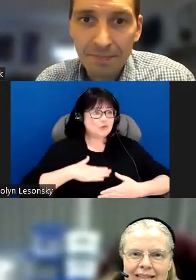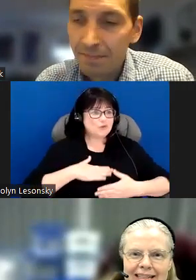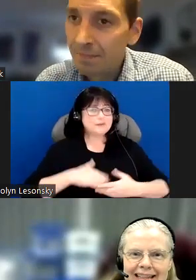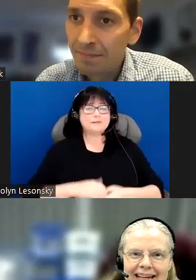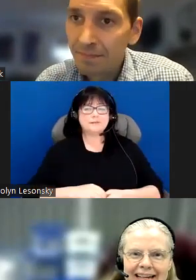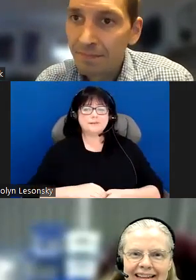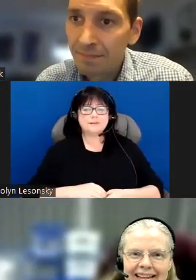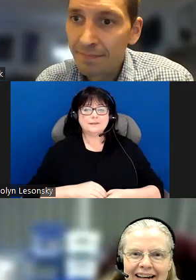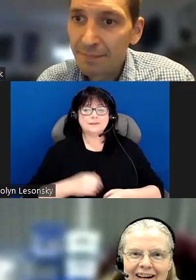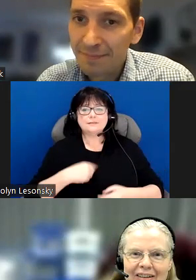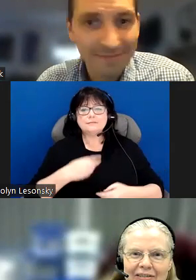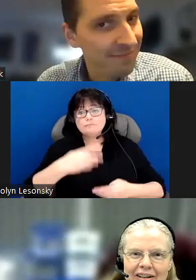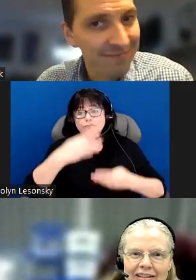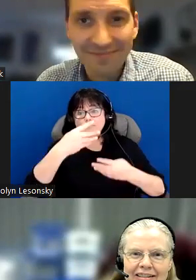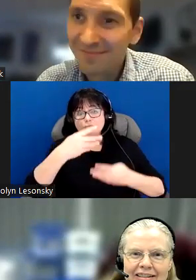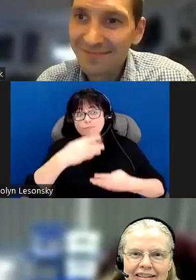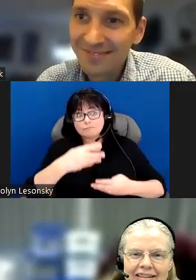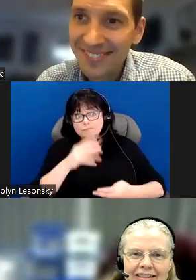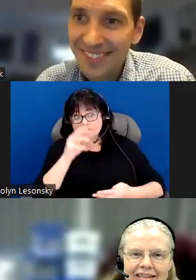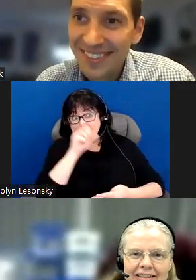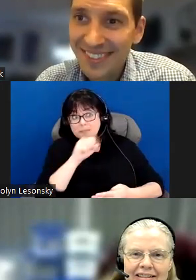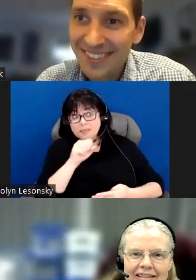if I missed anything. I think I caught them all.